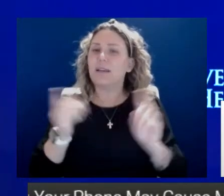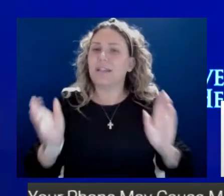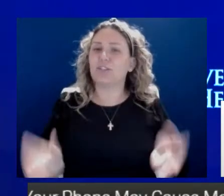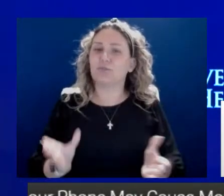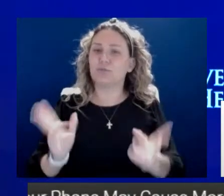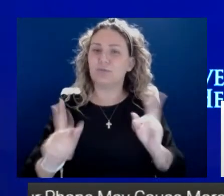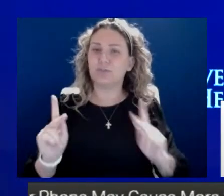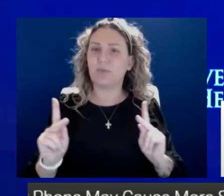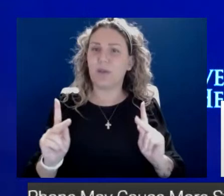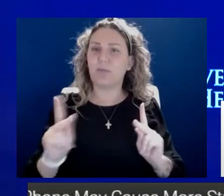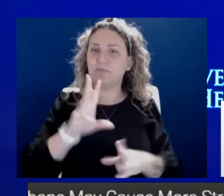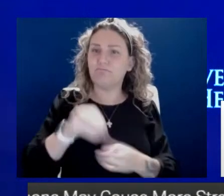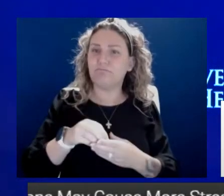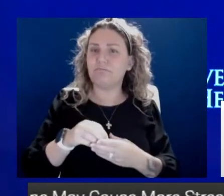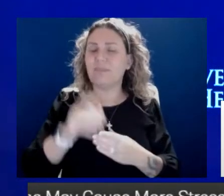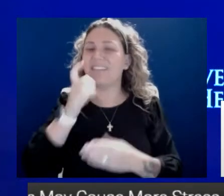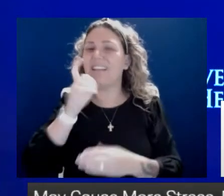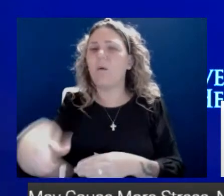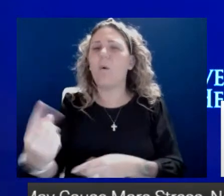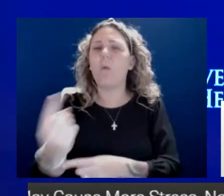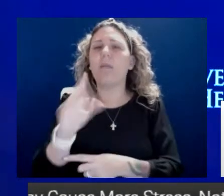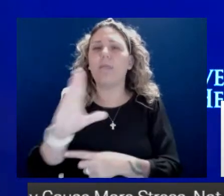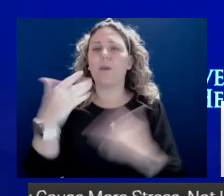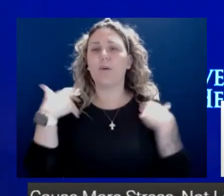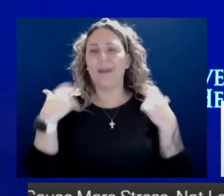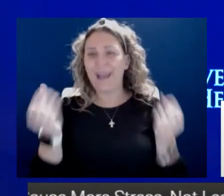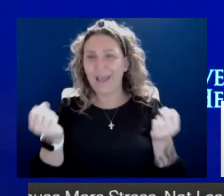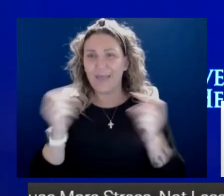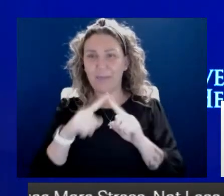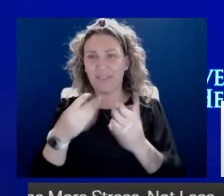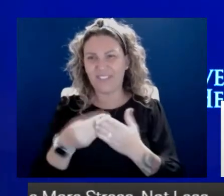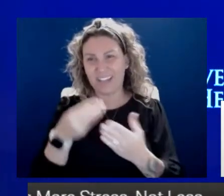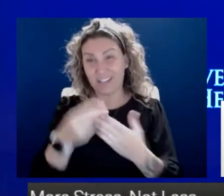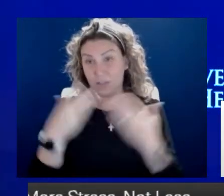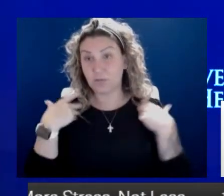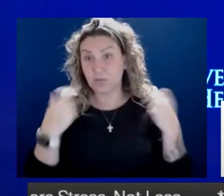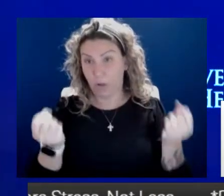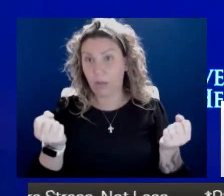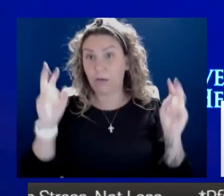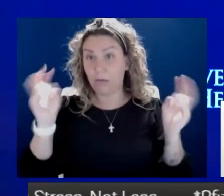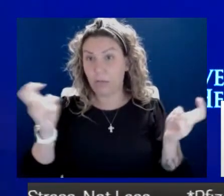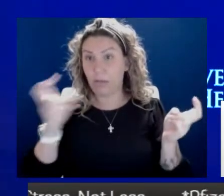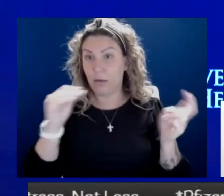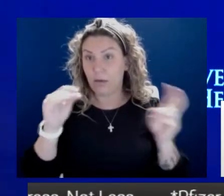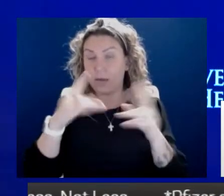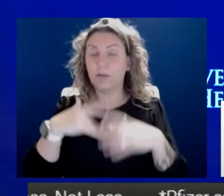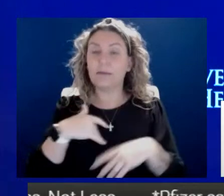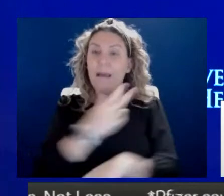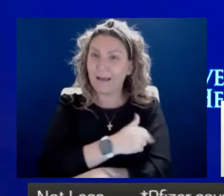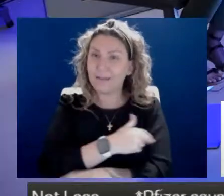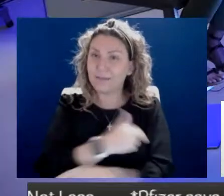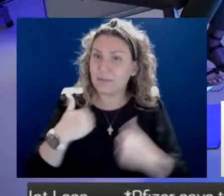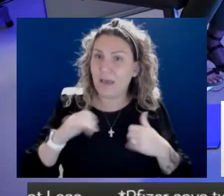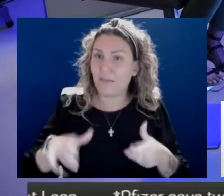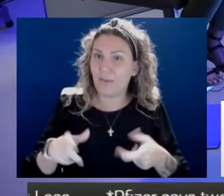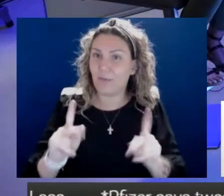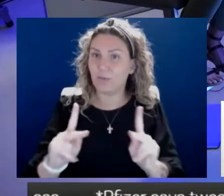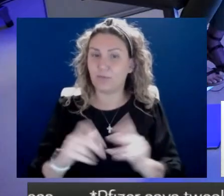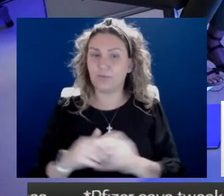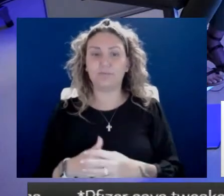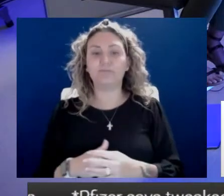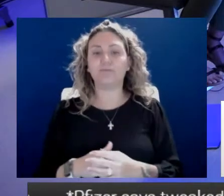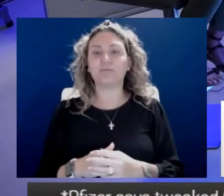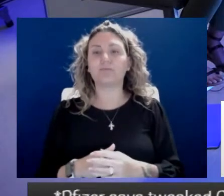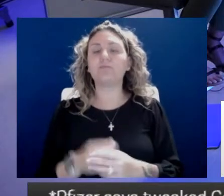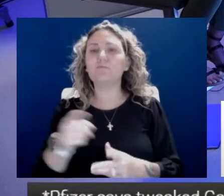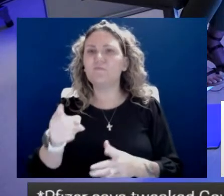be engaged, not only just in their health, but also their financial health, and health systems do have those opportunities. Well, you mentioned car insurance,